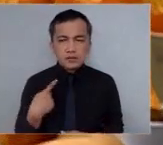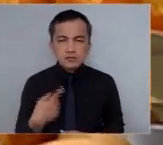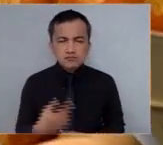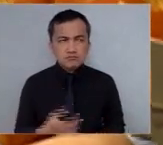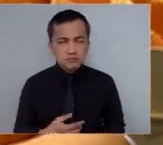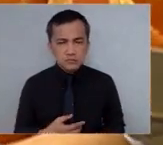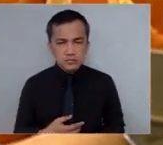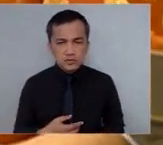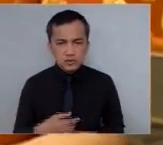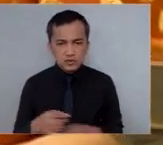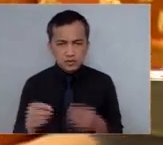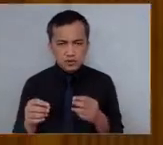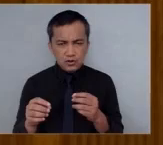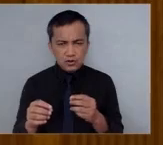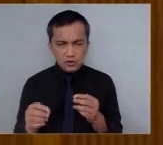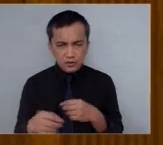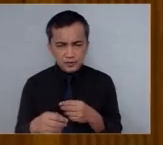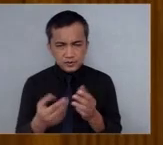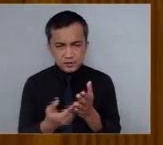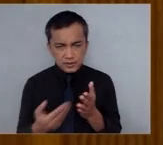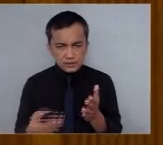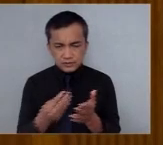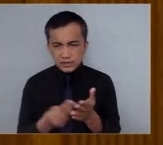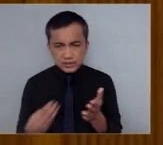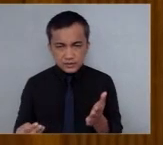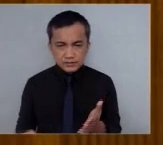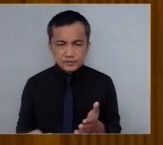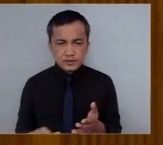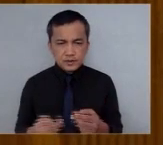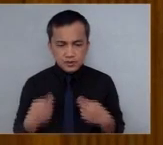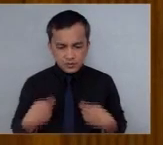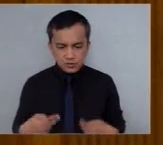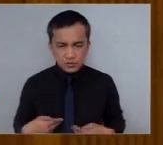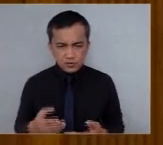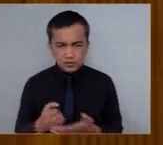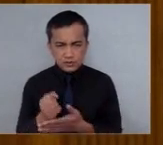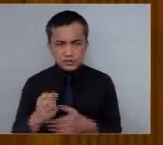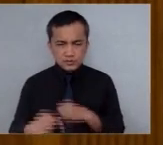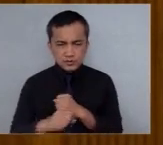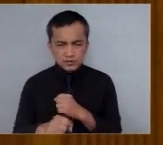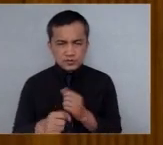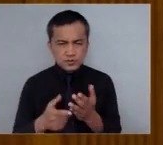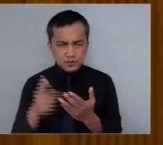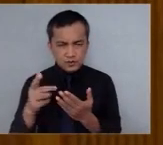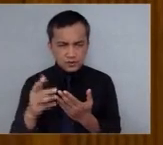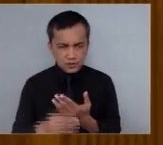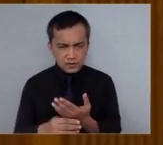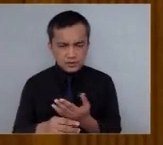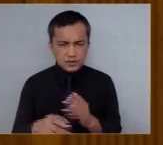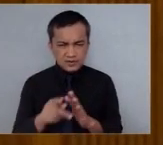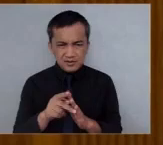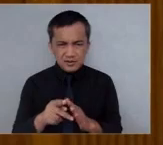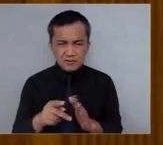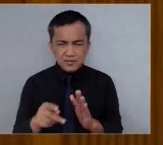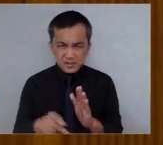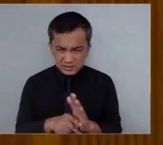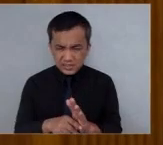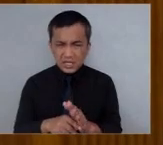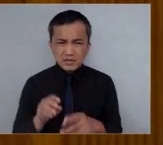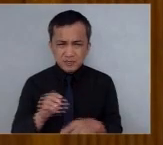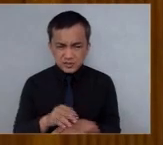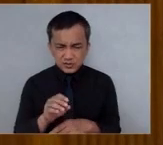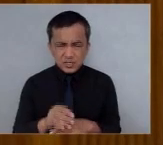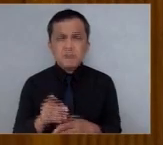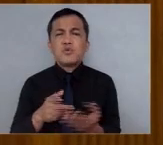the office supplies and materials. Human Rights Promotion Program, Human Rights Policy Advisory